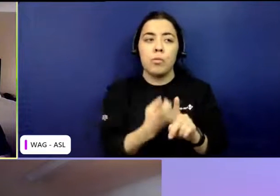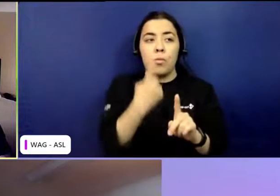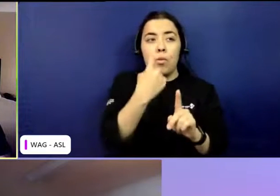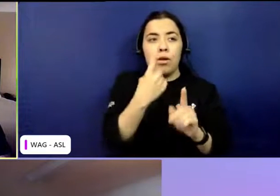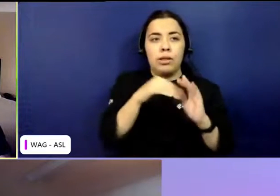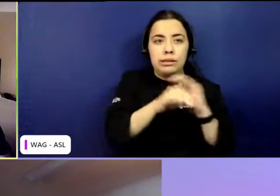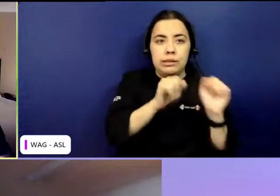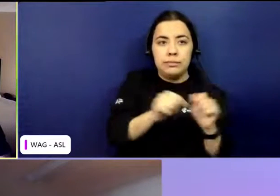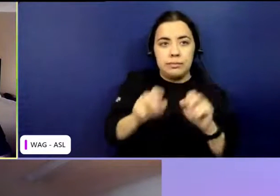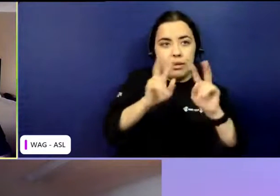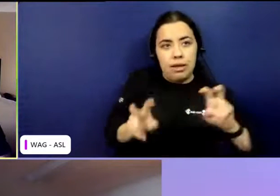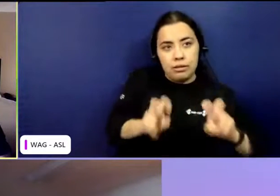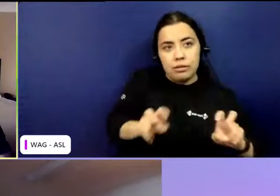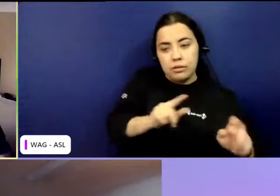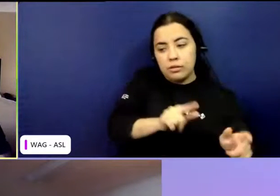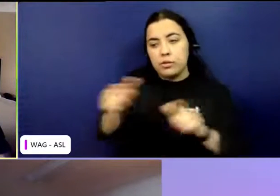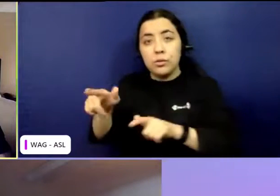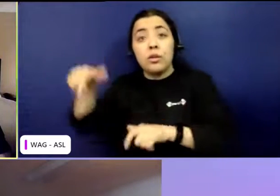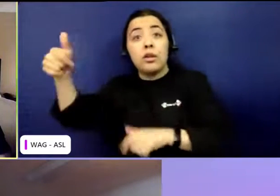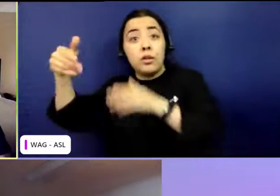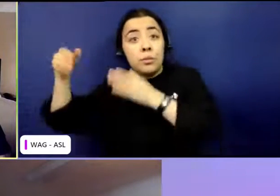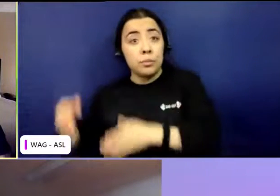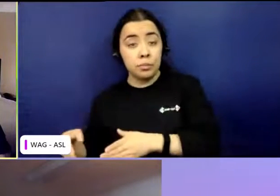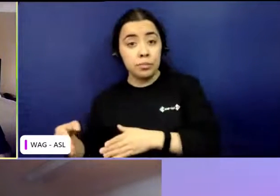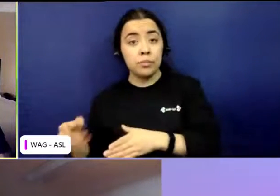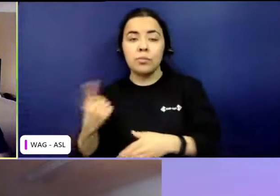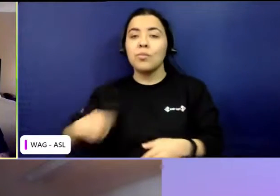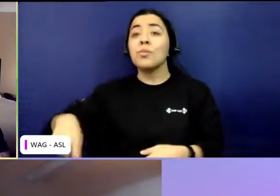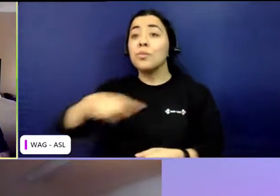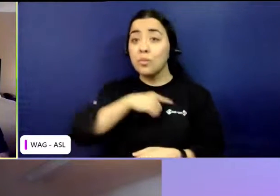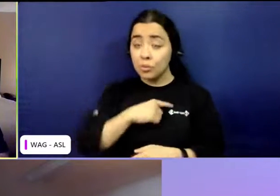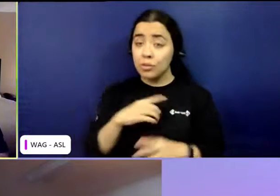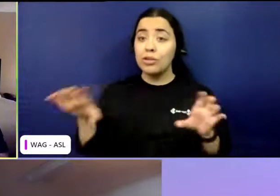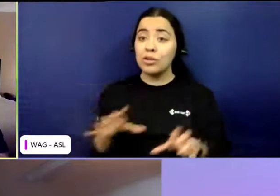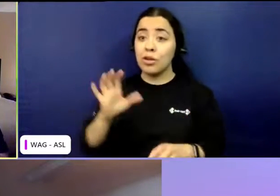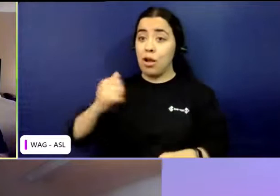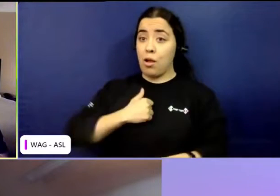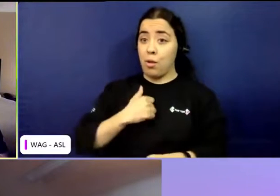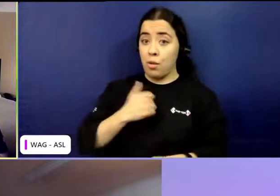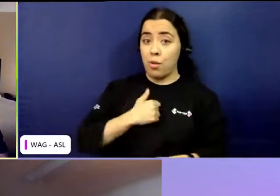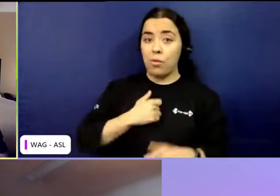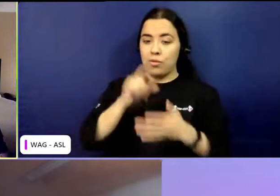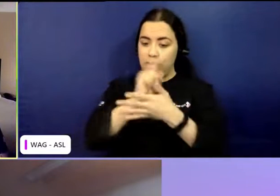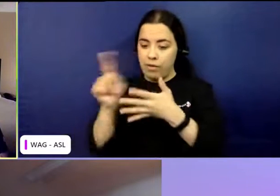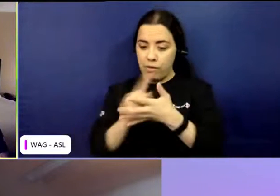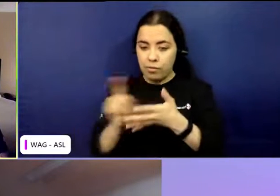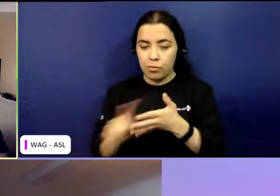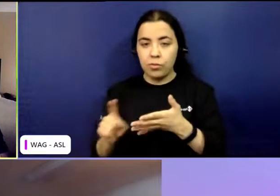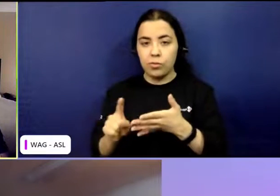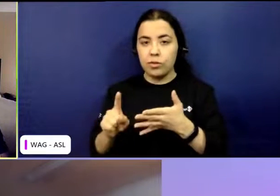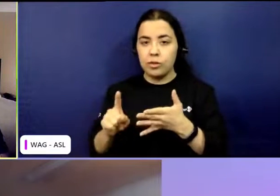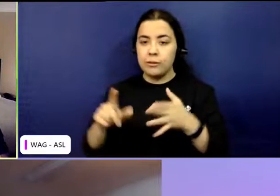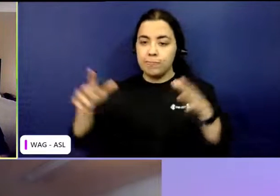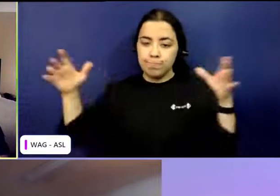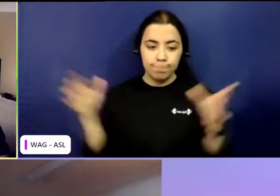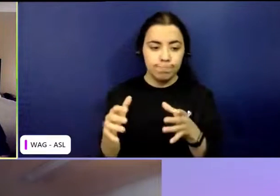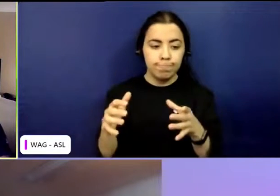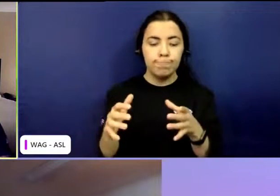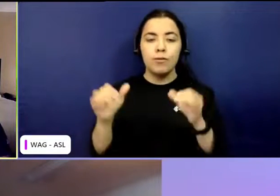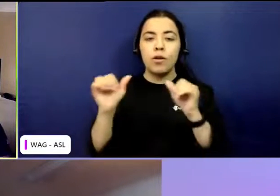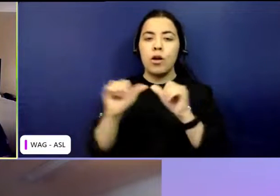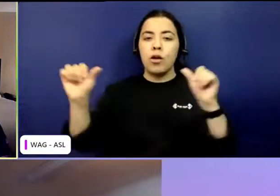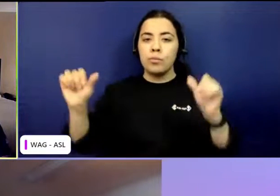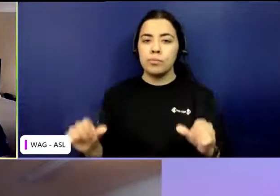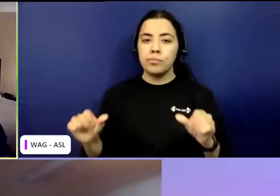accessibility analyst to the other, is that we actually do our own weekly sync up. We call it